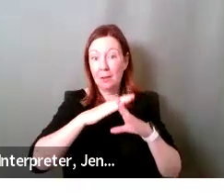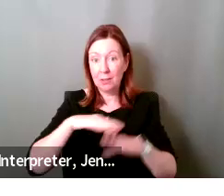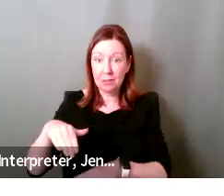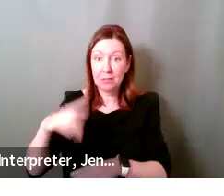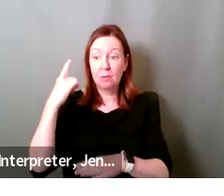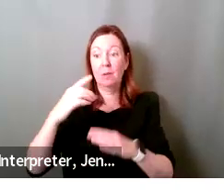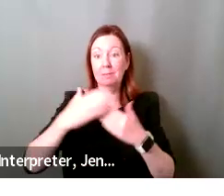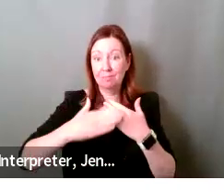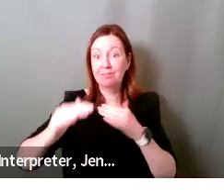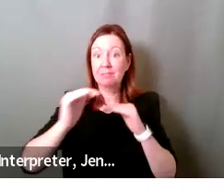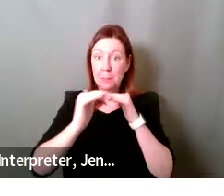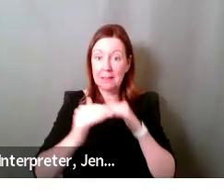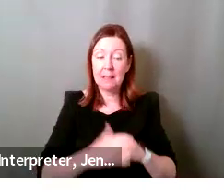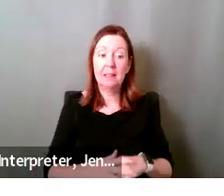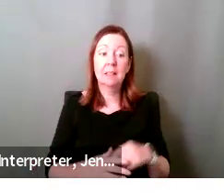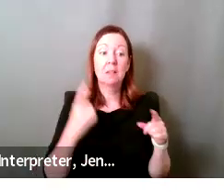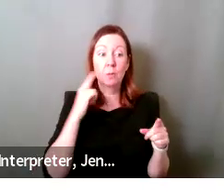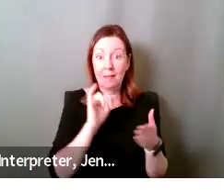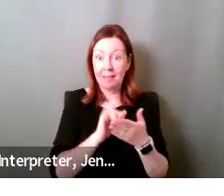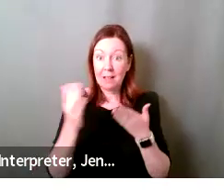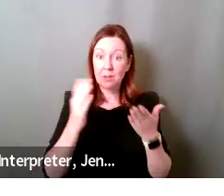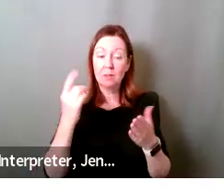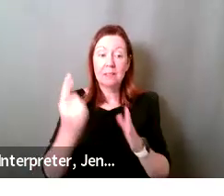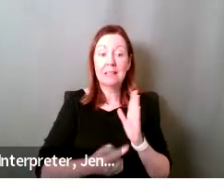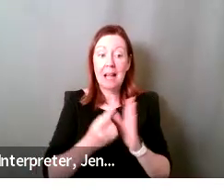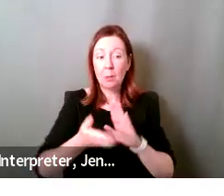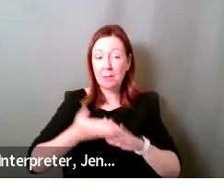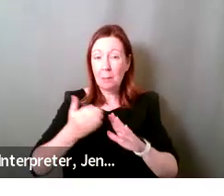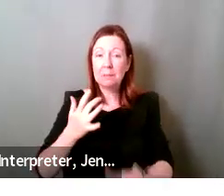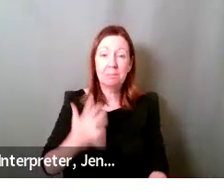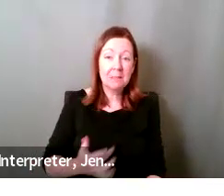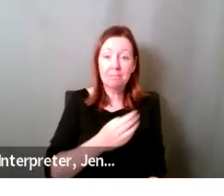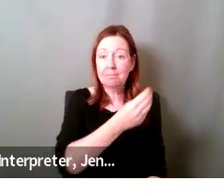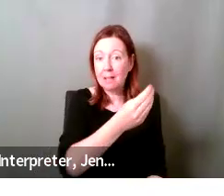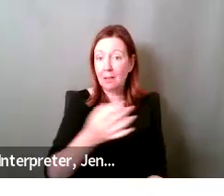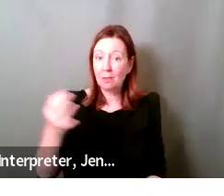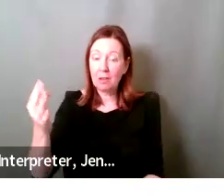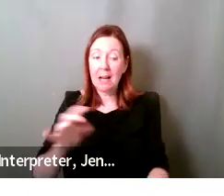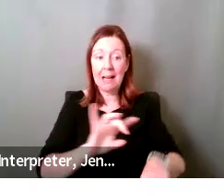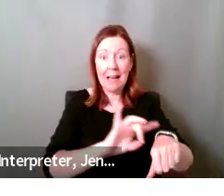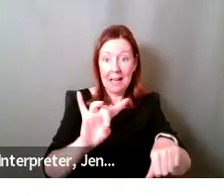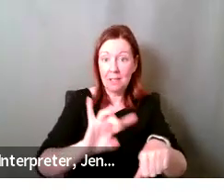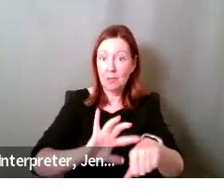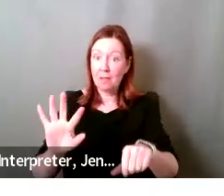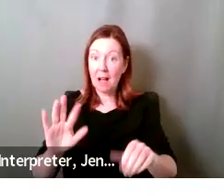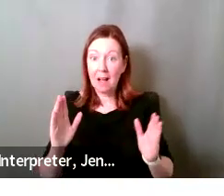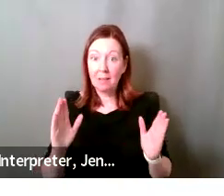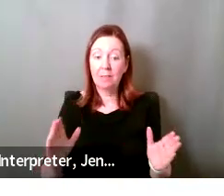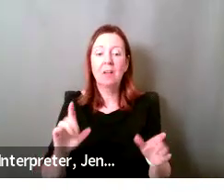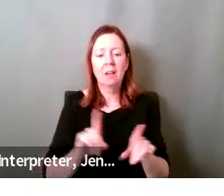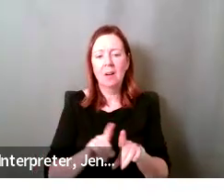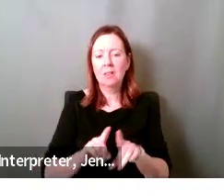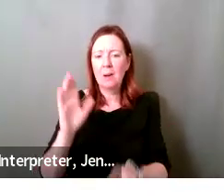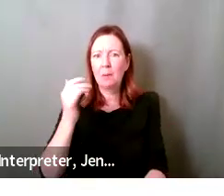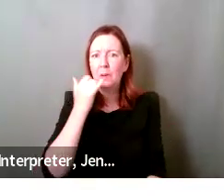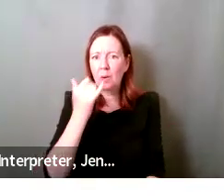stability. And for this service, their hours of operation are usually Monday through Friday, 8 a.m. to 5 p.m. I would always give a call just to make